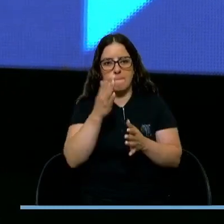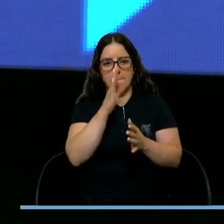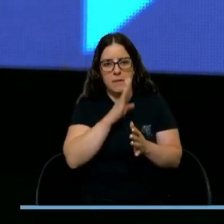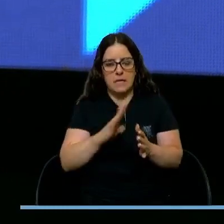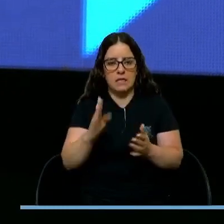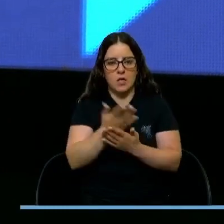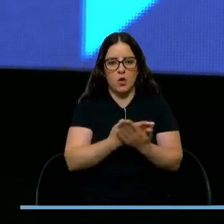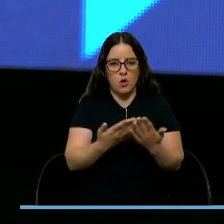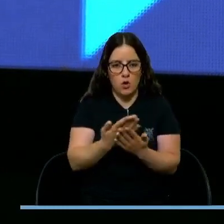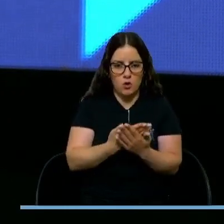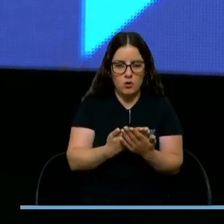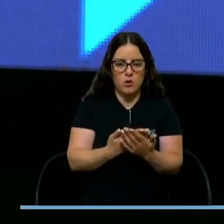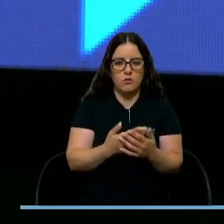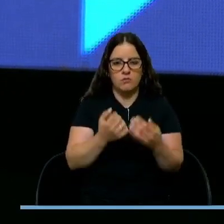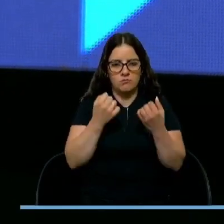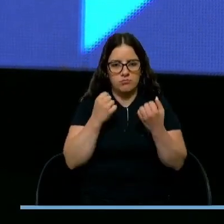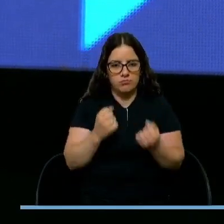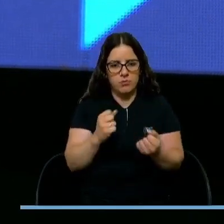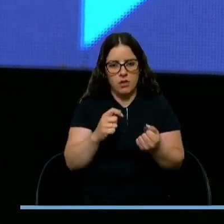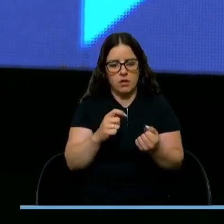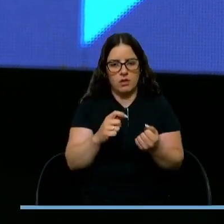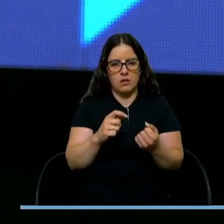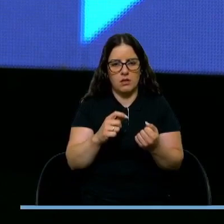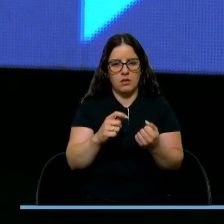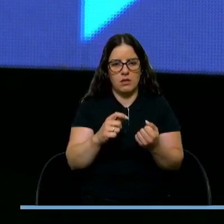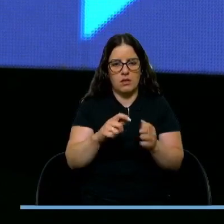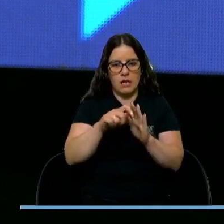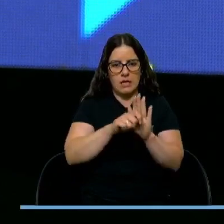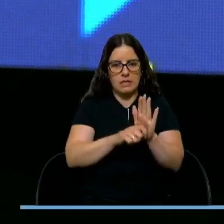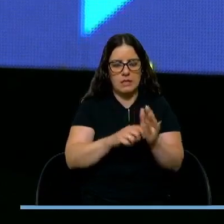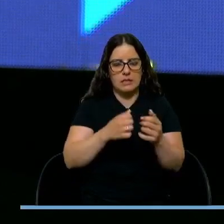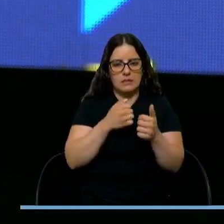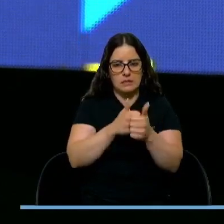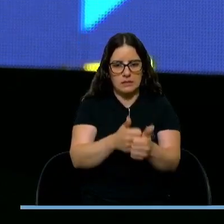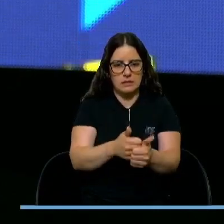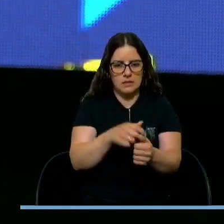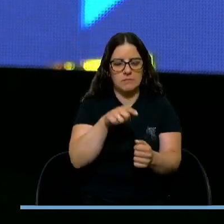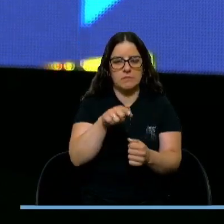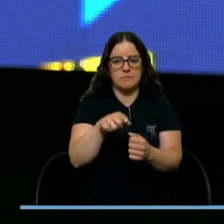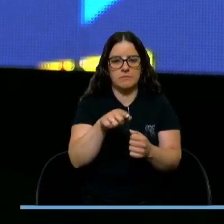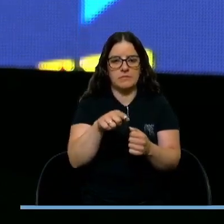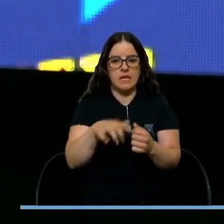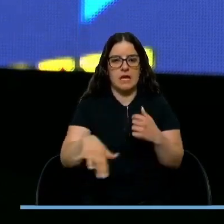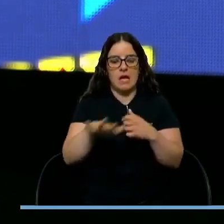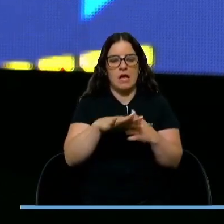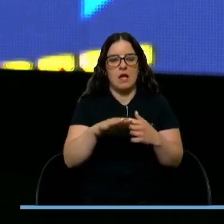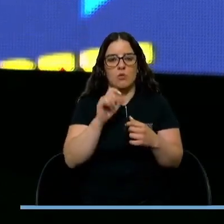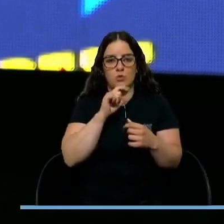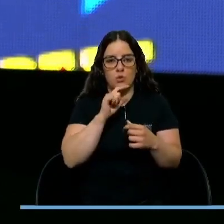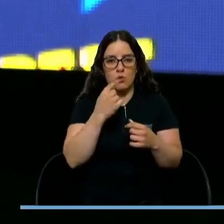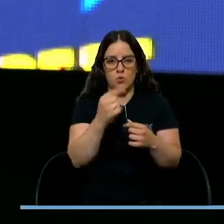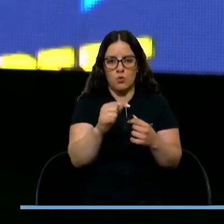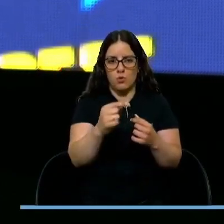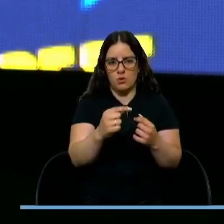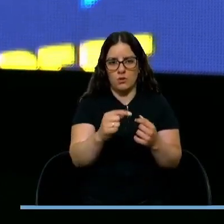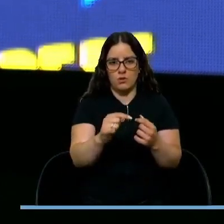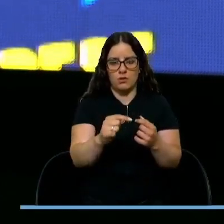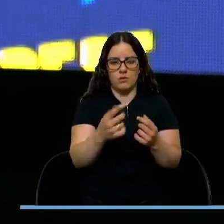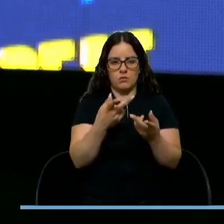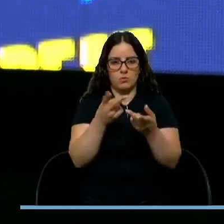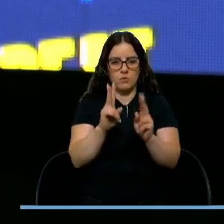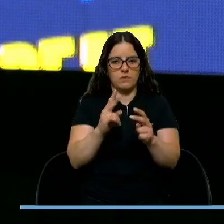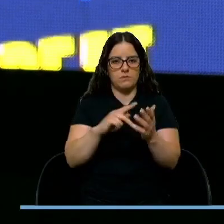are robust, ethical, for a more sustainable world. This is a unique opportunity to solve